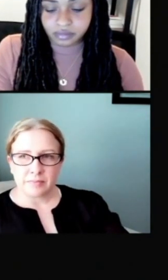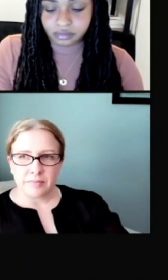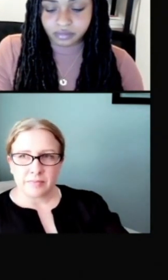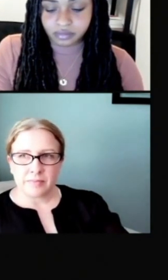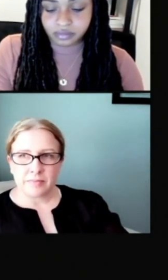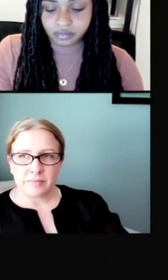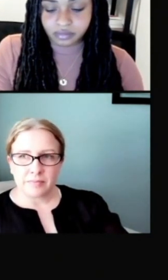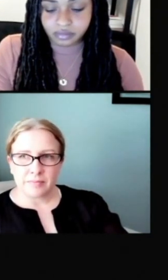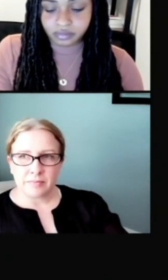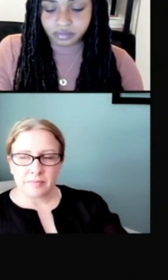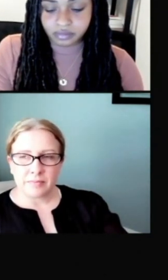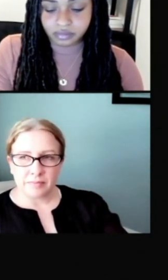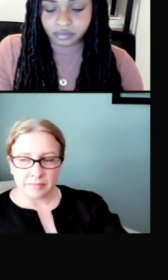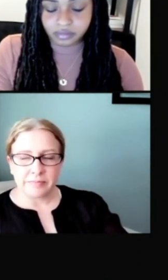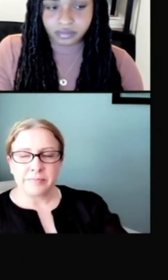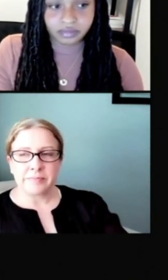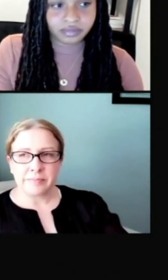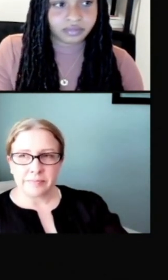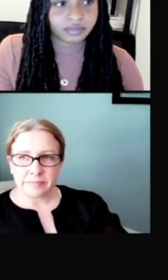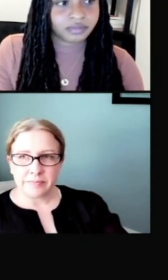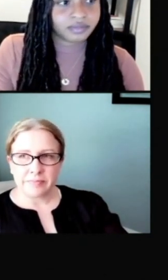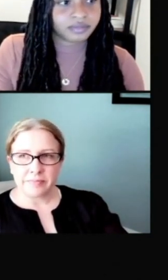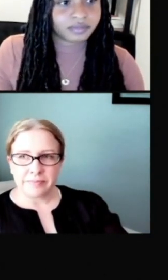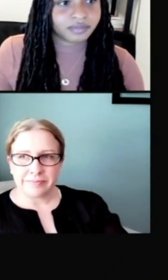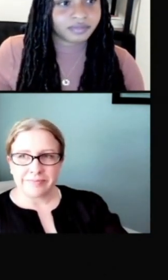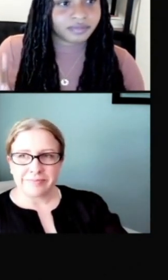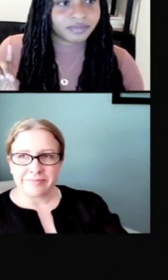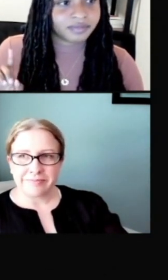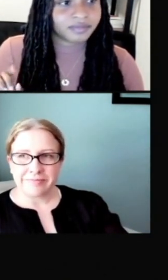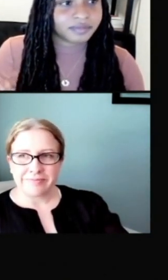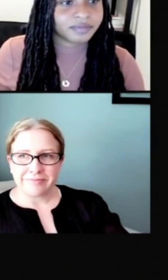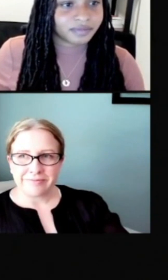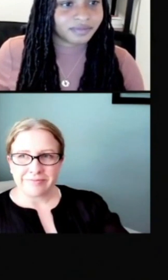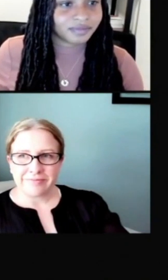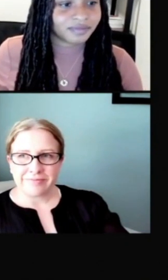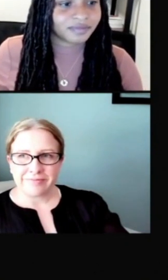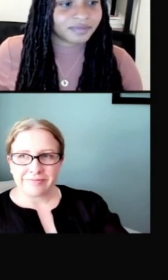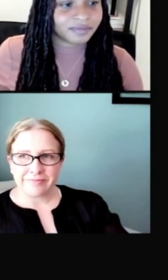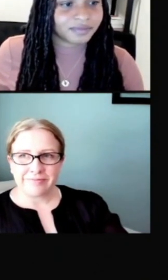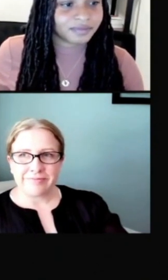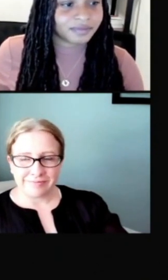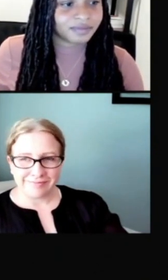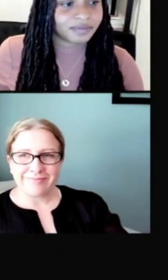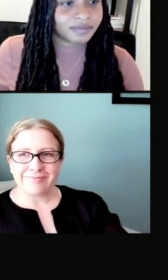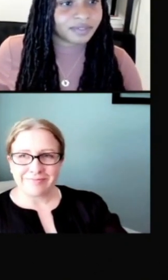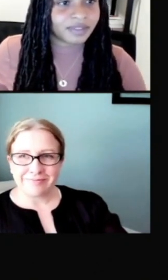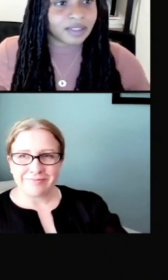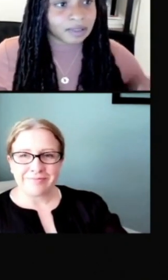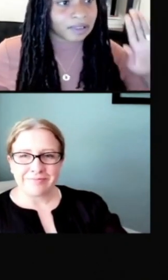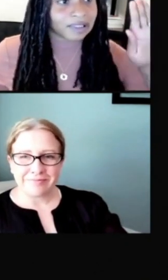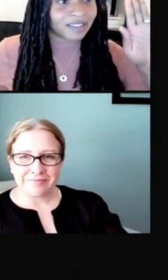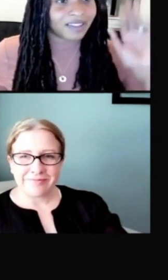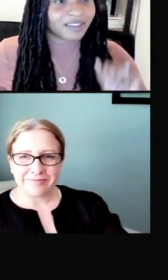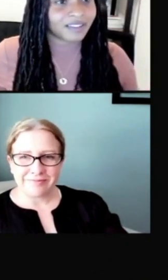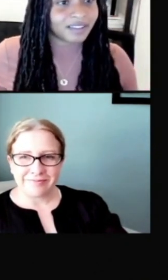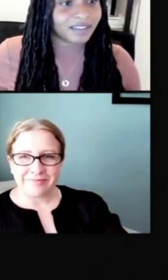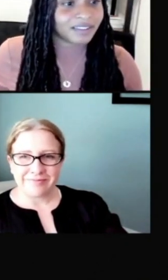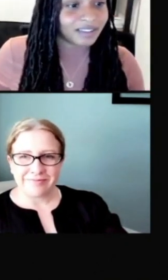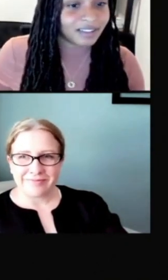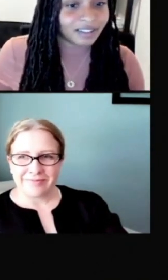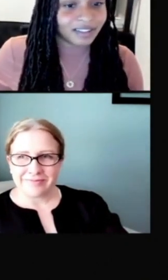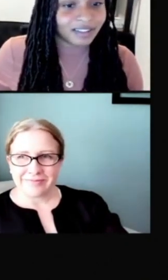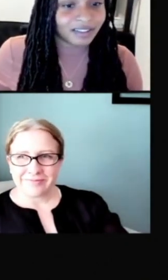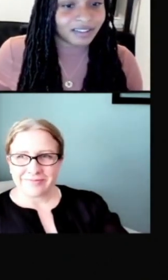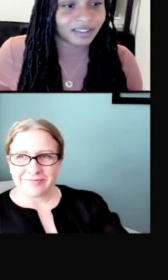back to all the things that we love to do, including hugging and kissing on grandma. Thank you so much. And thank you,